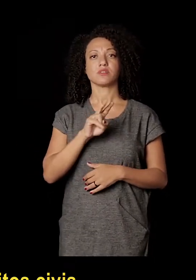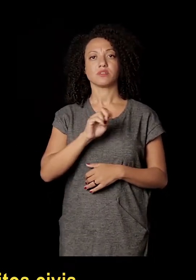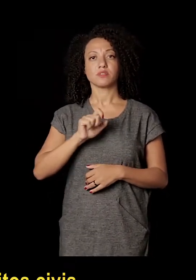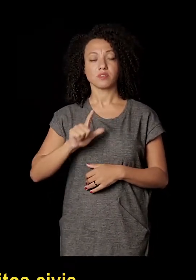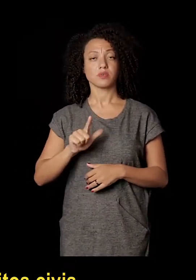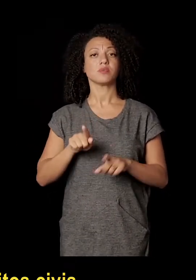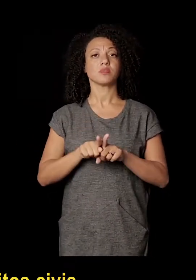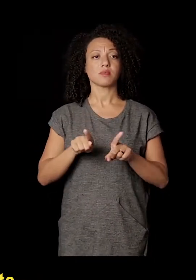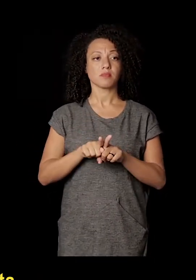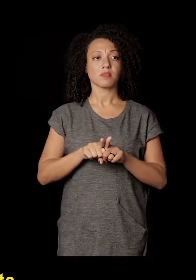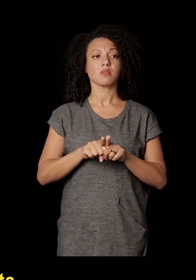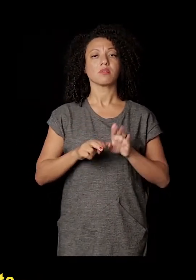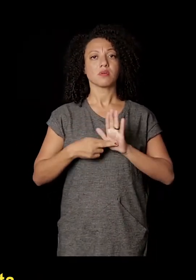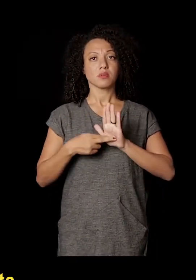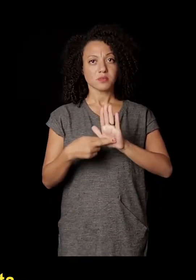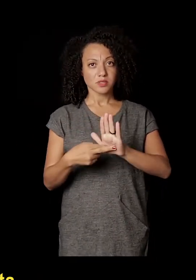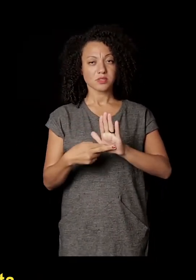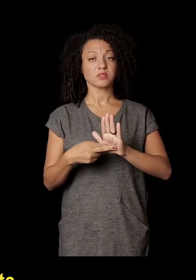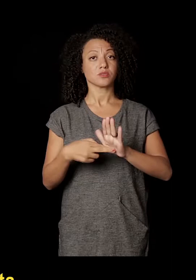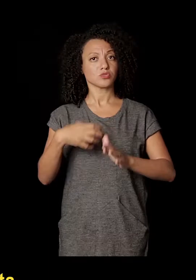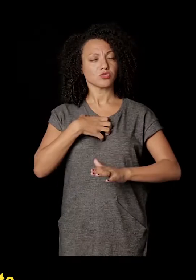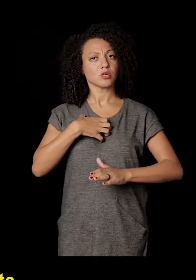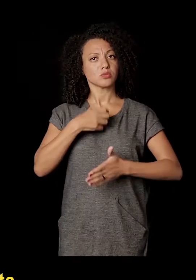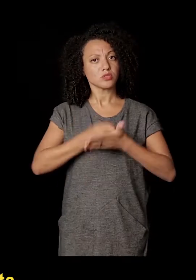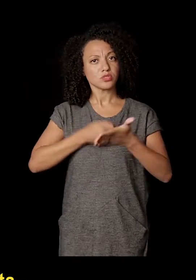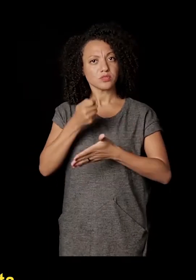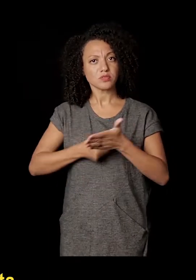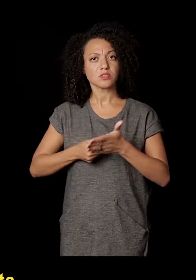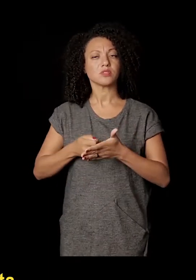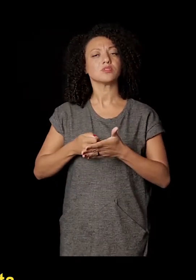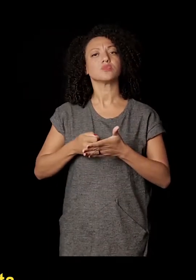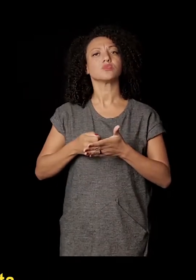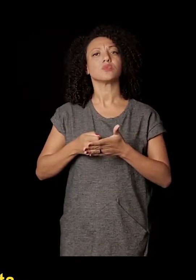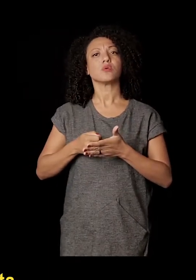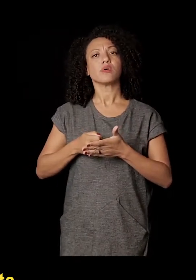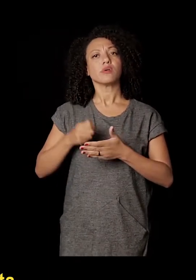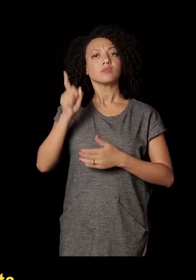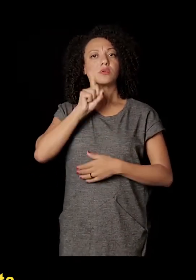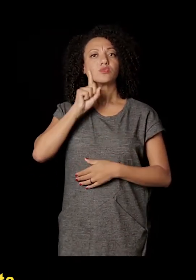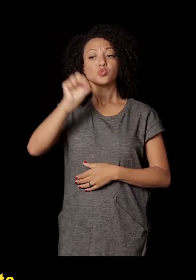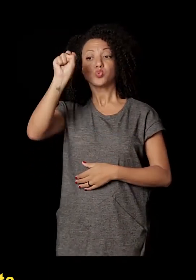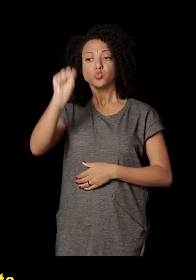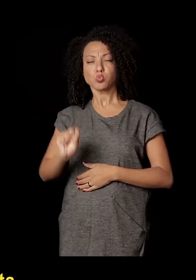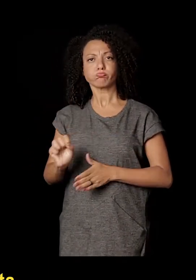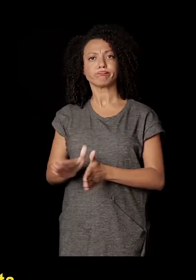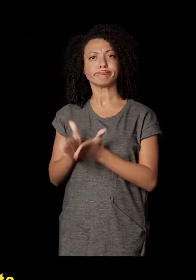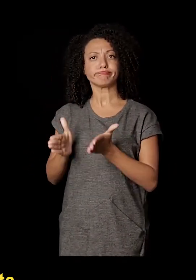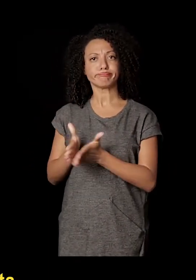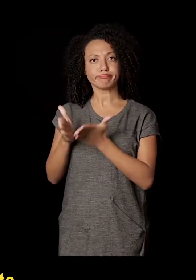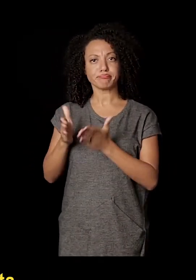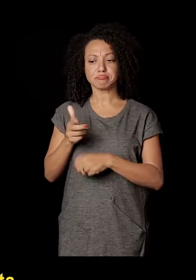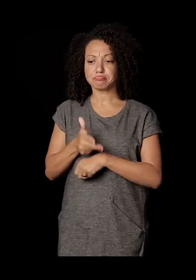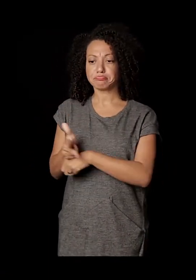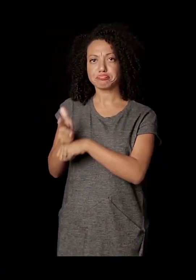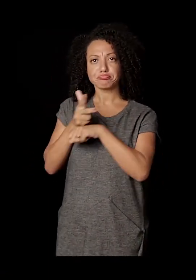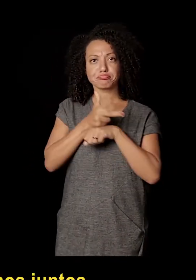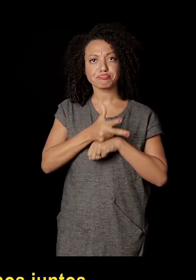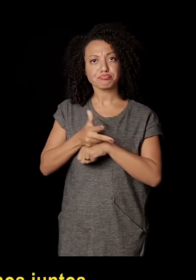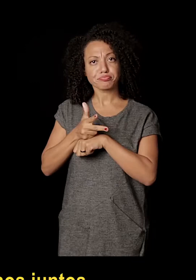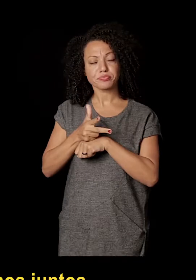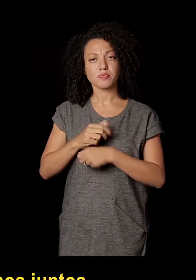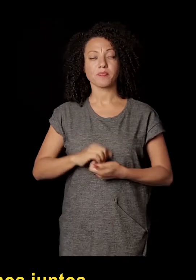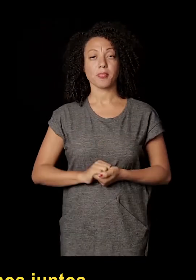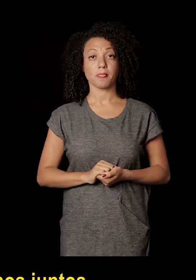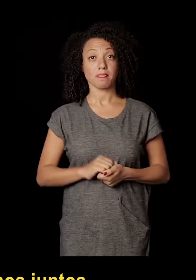representation and presentation in very activist ways of poverty in the United States South. When